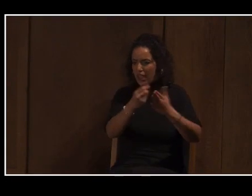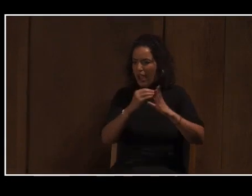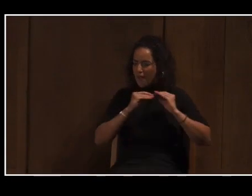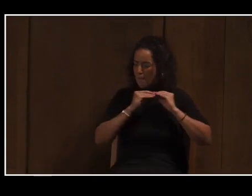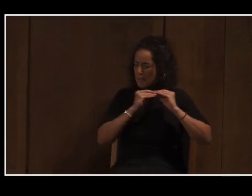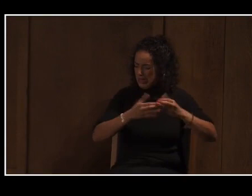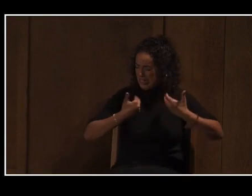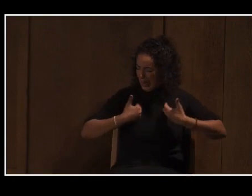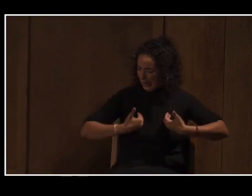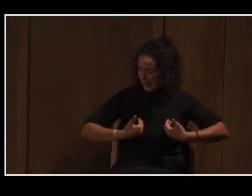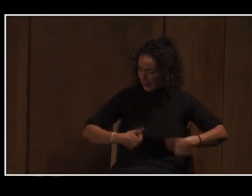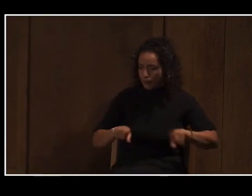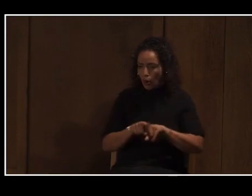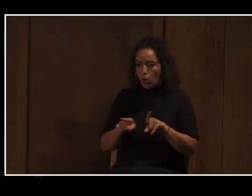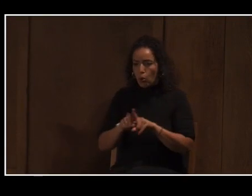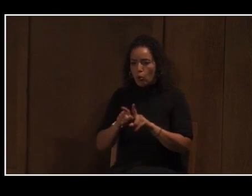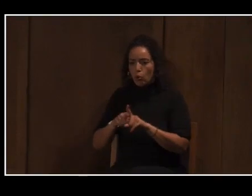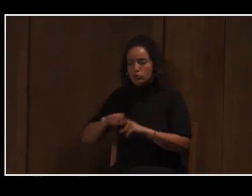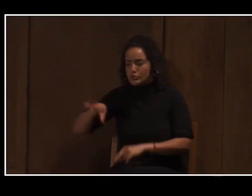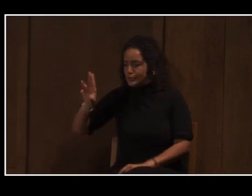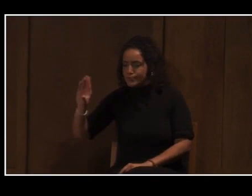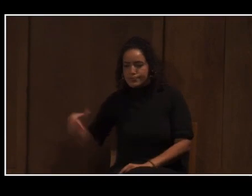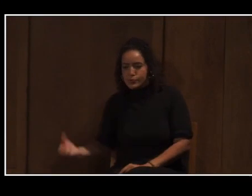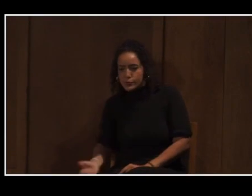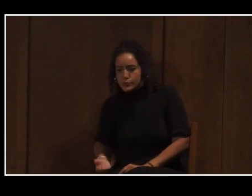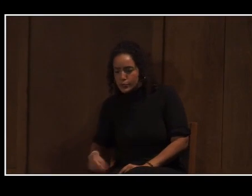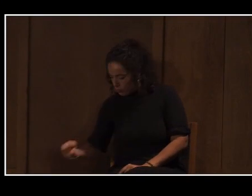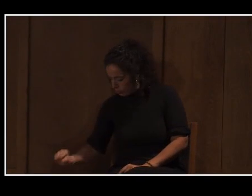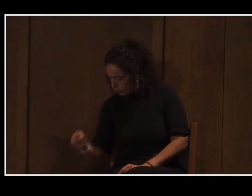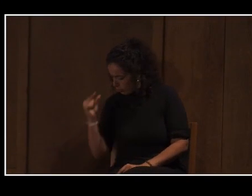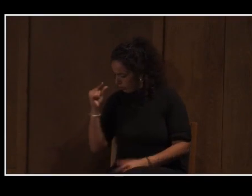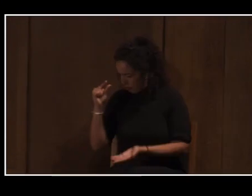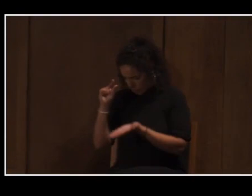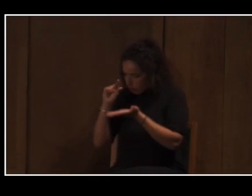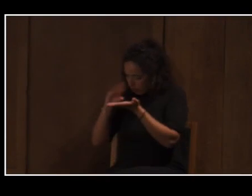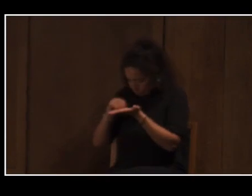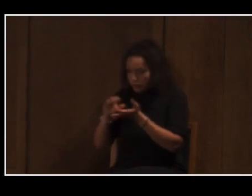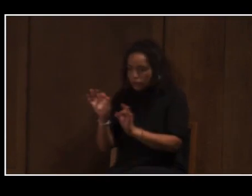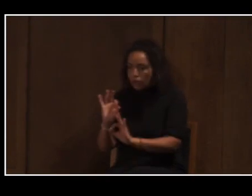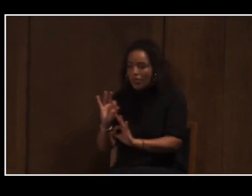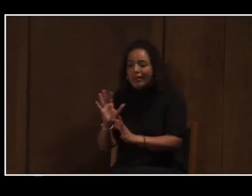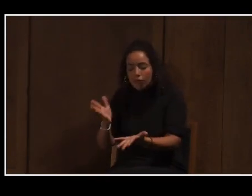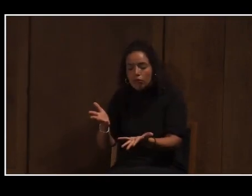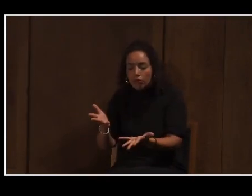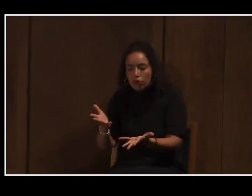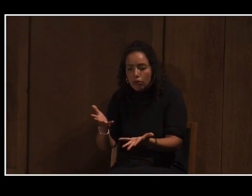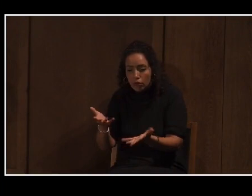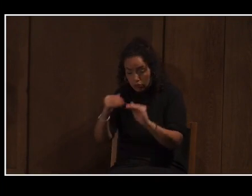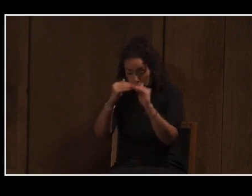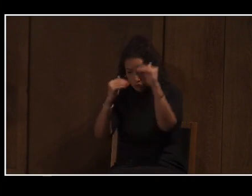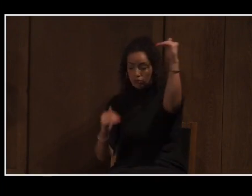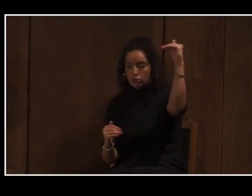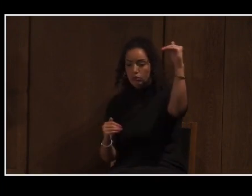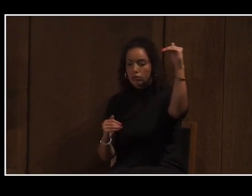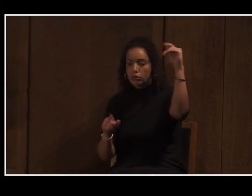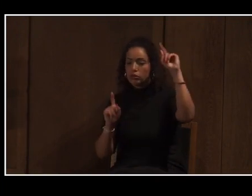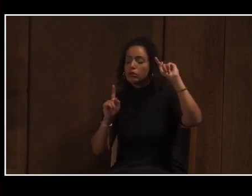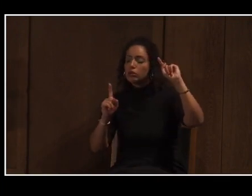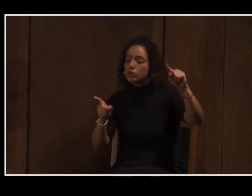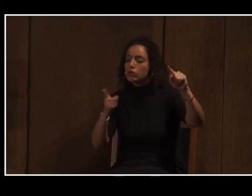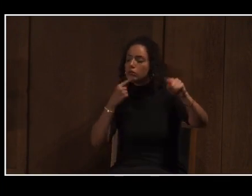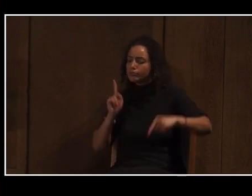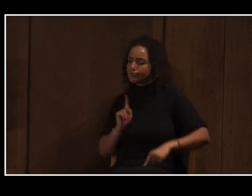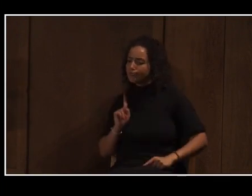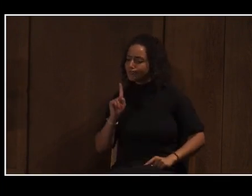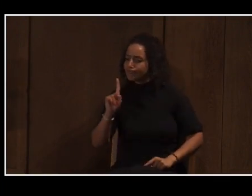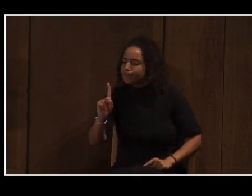in the most beautiful ways, but that diversity can also translate into divisiveness. So when we stepped into government, this was actually one of the questions